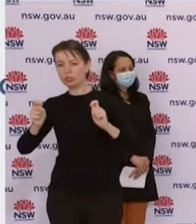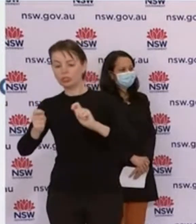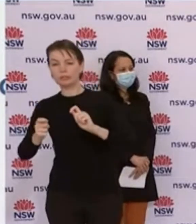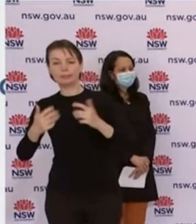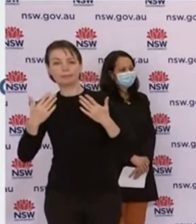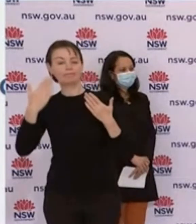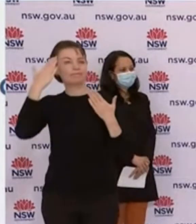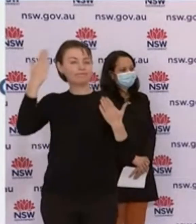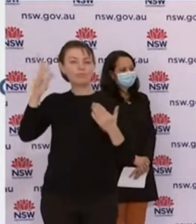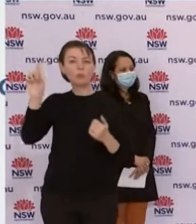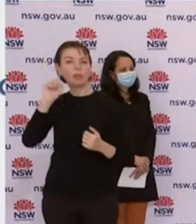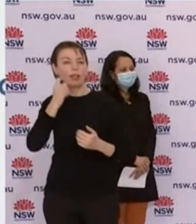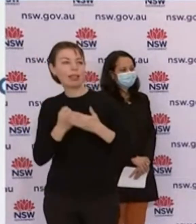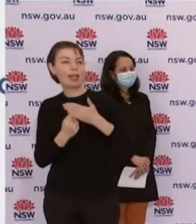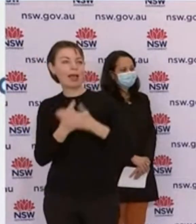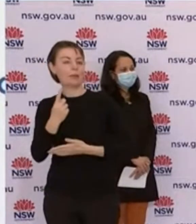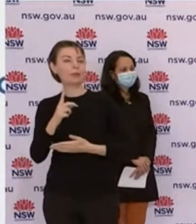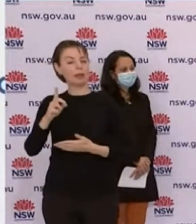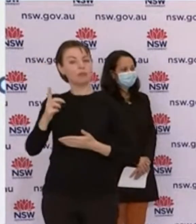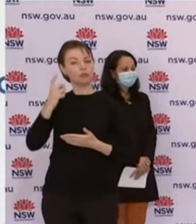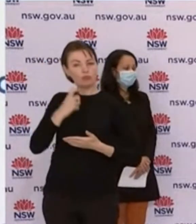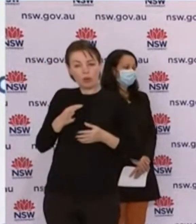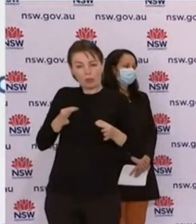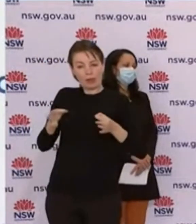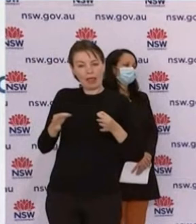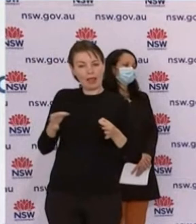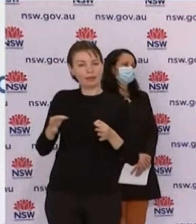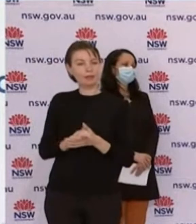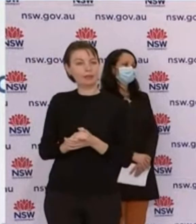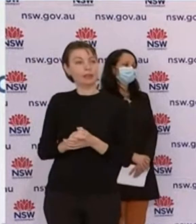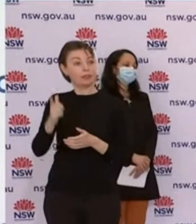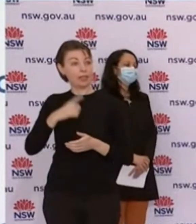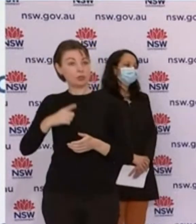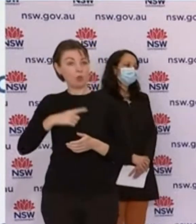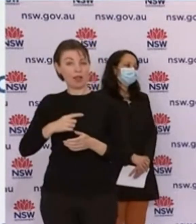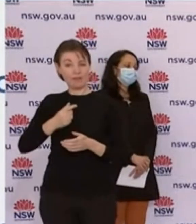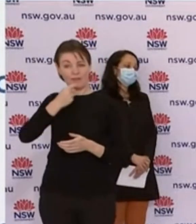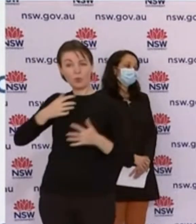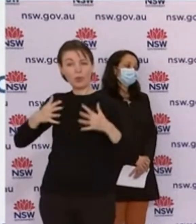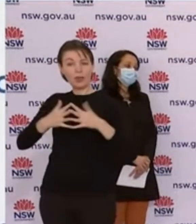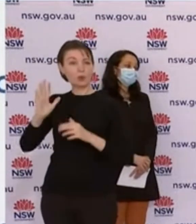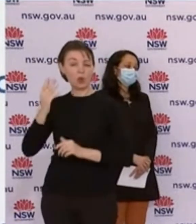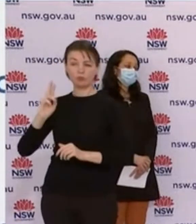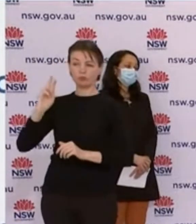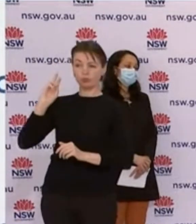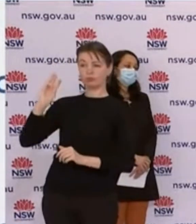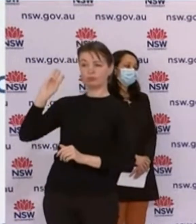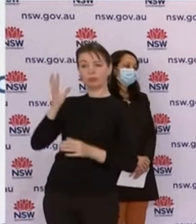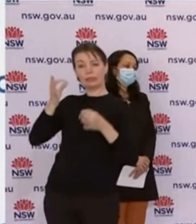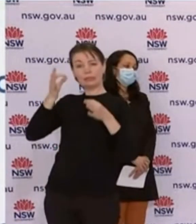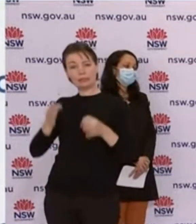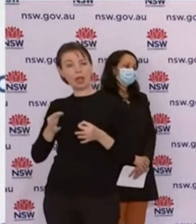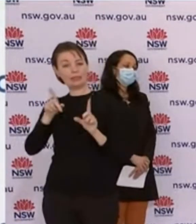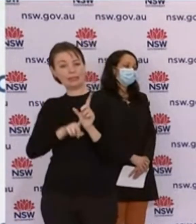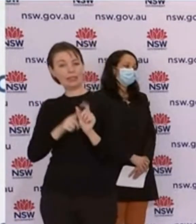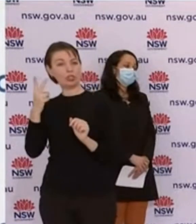students disadvantaged, and that's why some weeks ago we took the important decision to vaccinate all of our Year 12 students in those